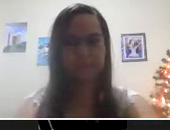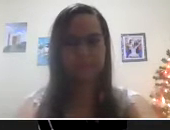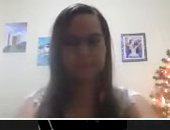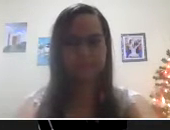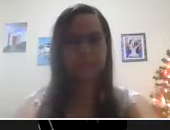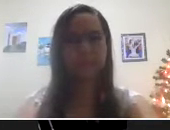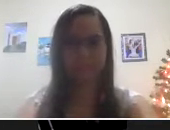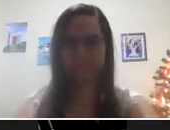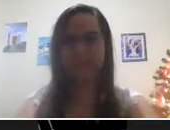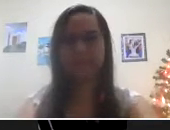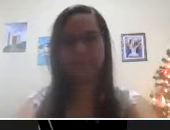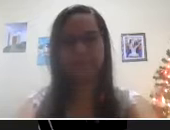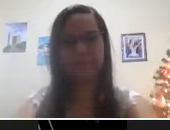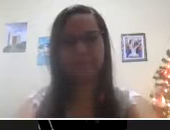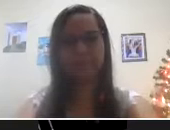Does.